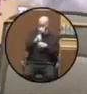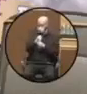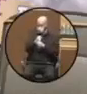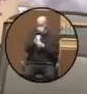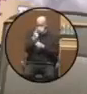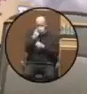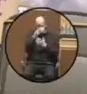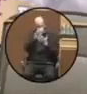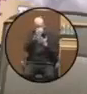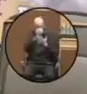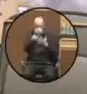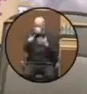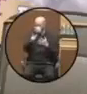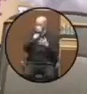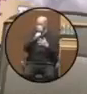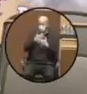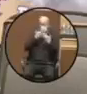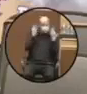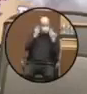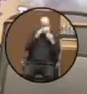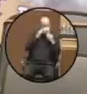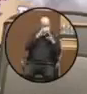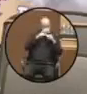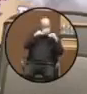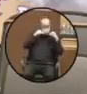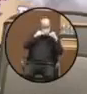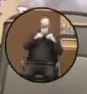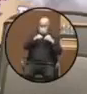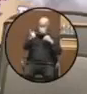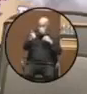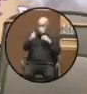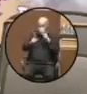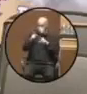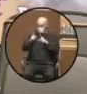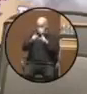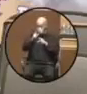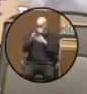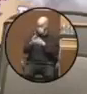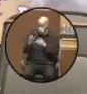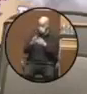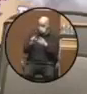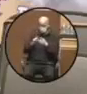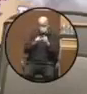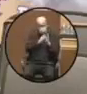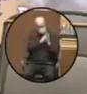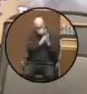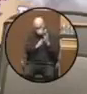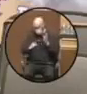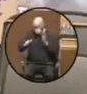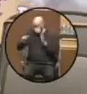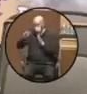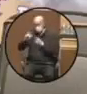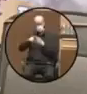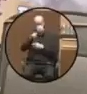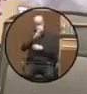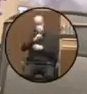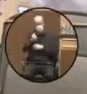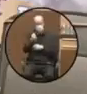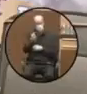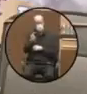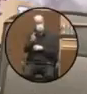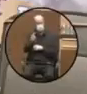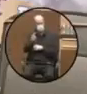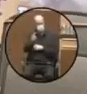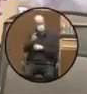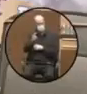not smiling at their parents or other people who are talking to them. All the way up to 17 years old. I mean, they're